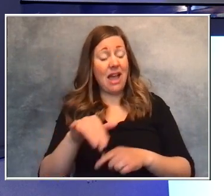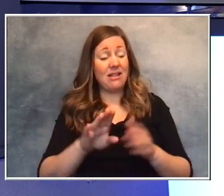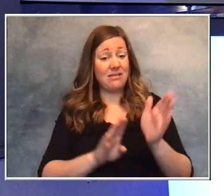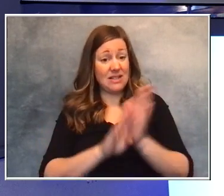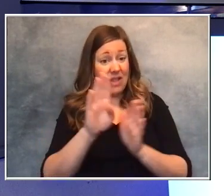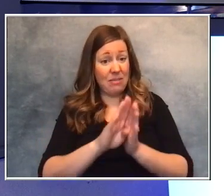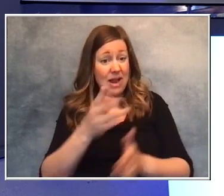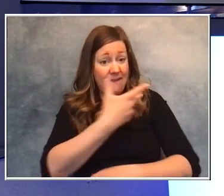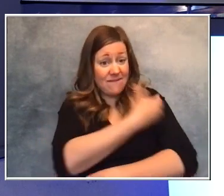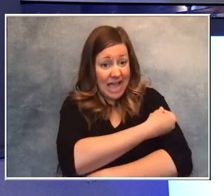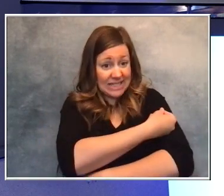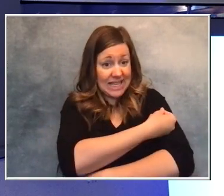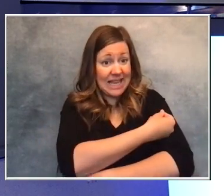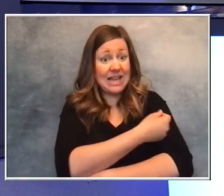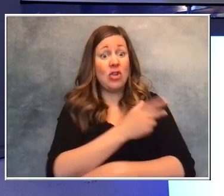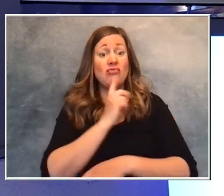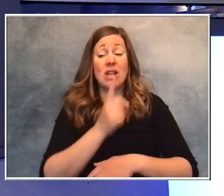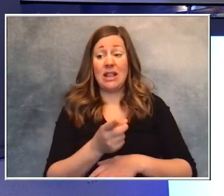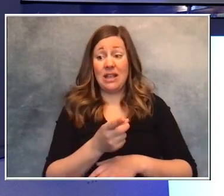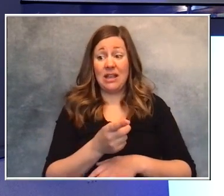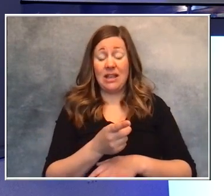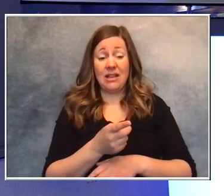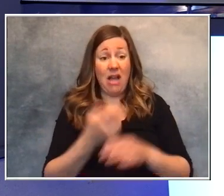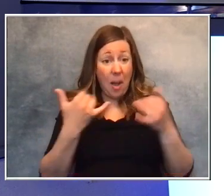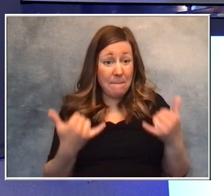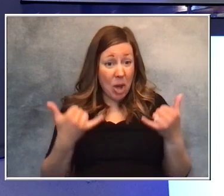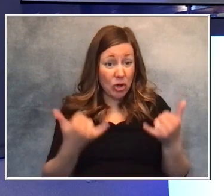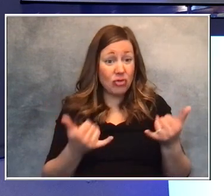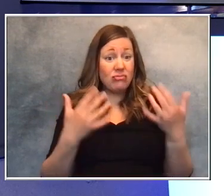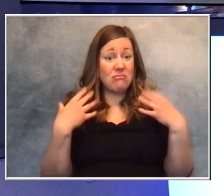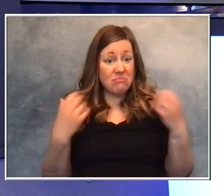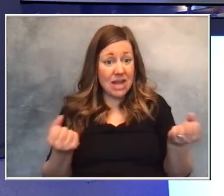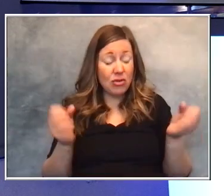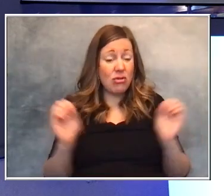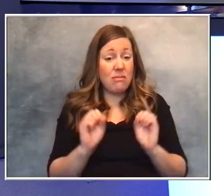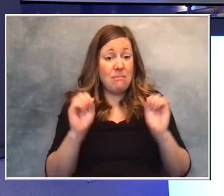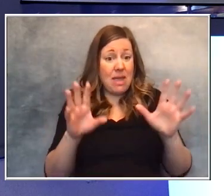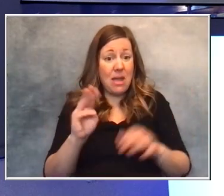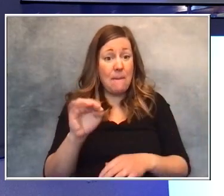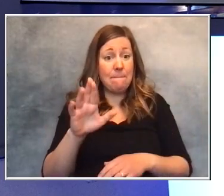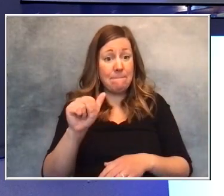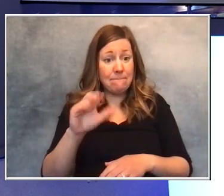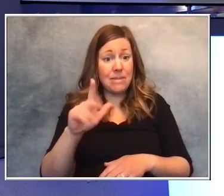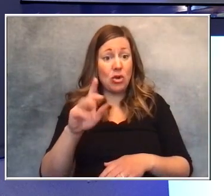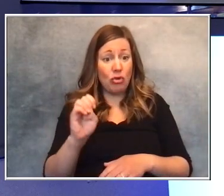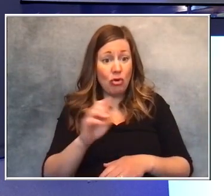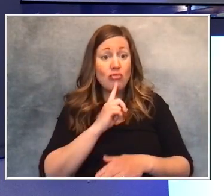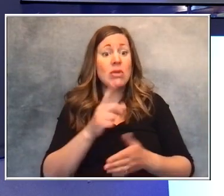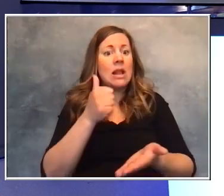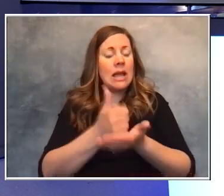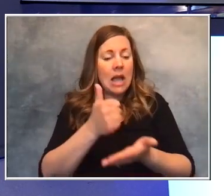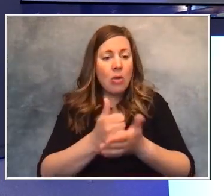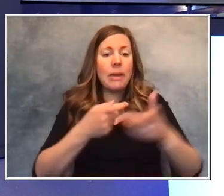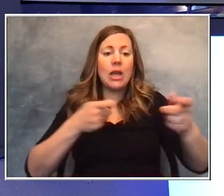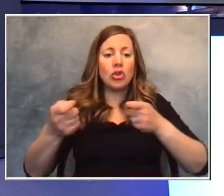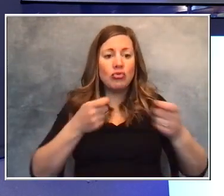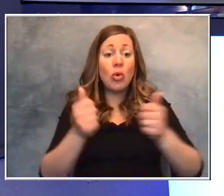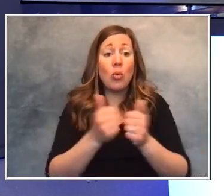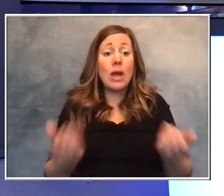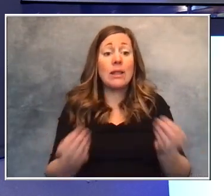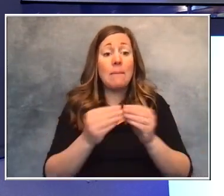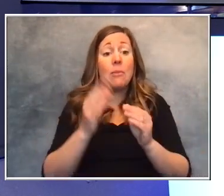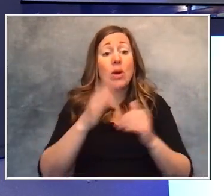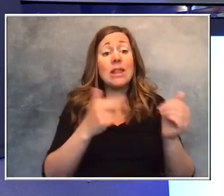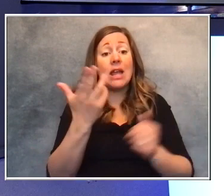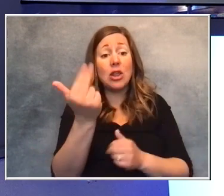a modern medical miracle. That's correct. And has been monumental in helping control this with over 13 billion doses